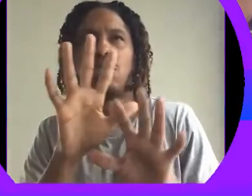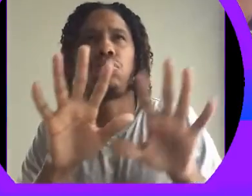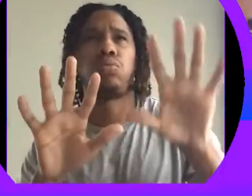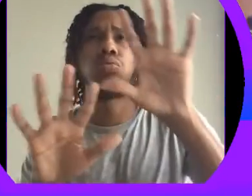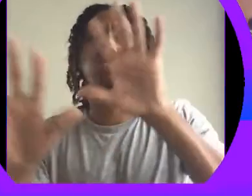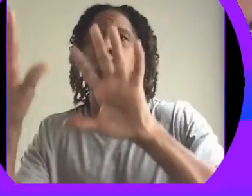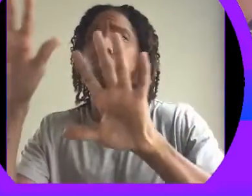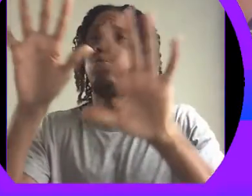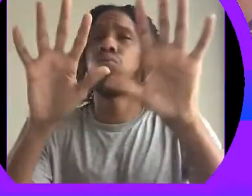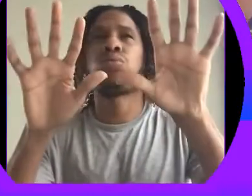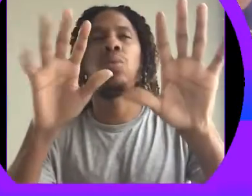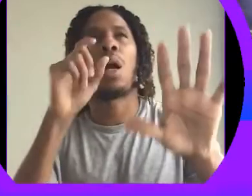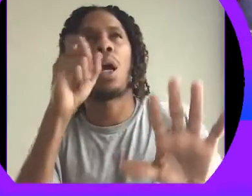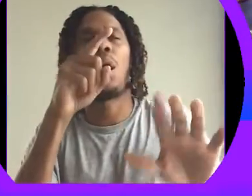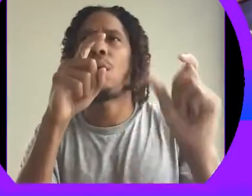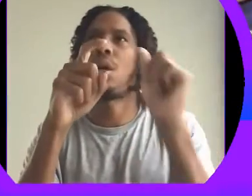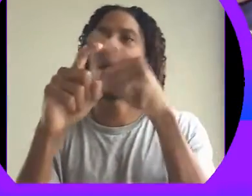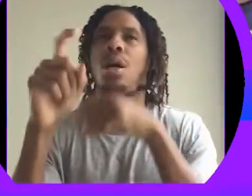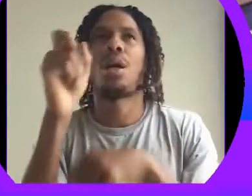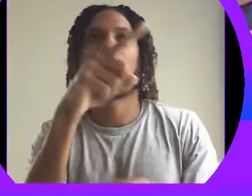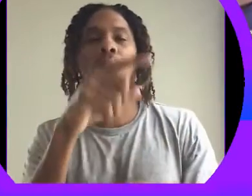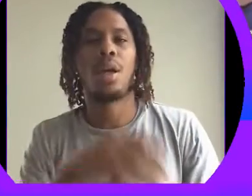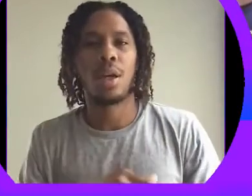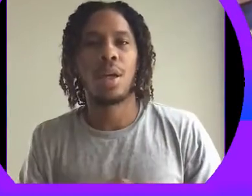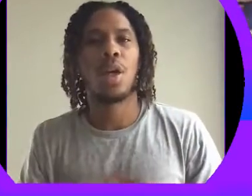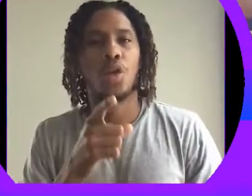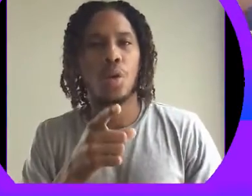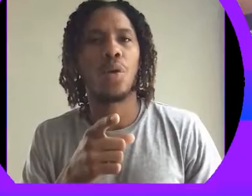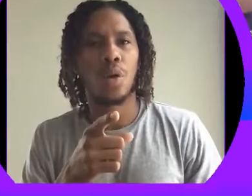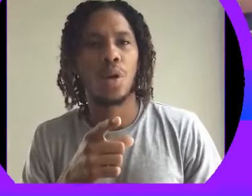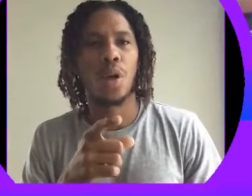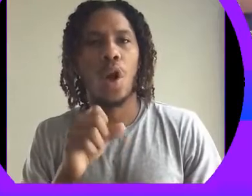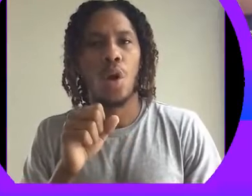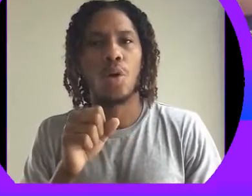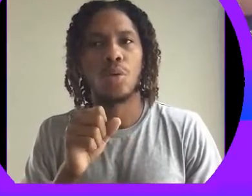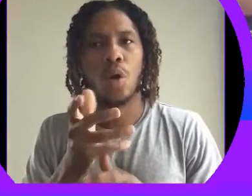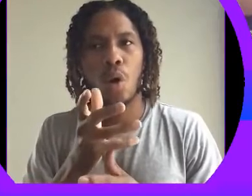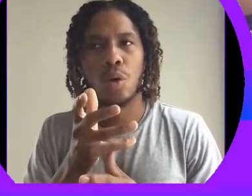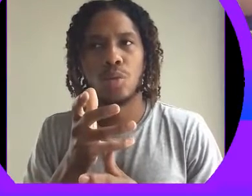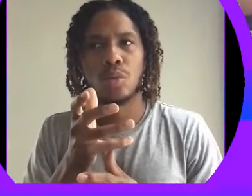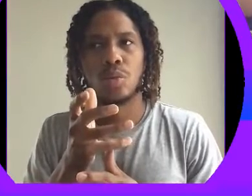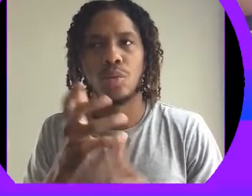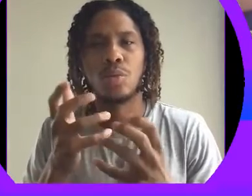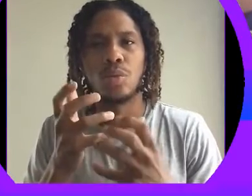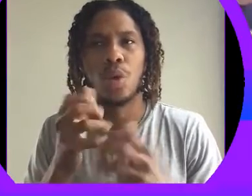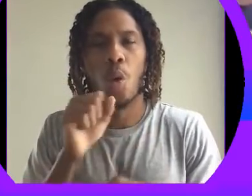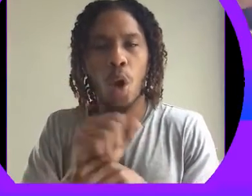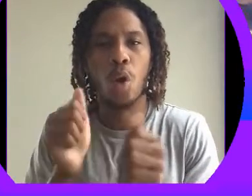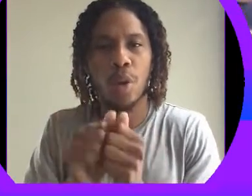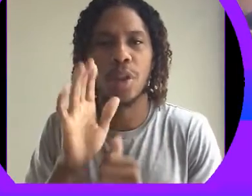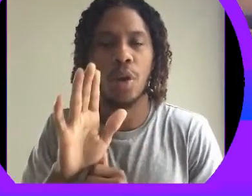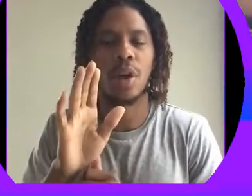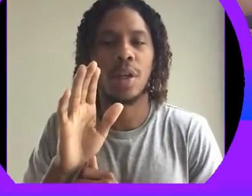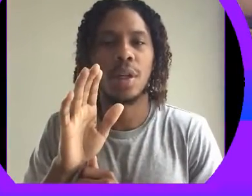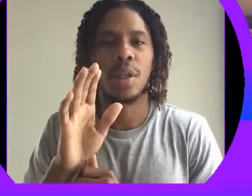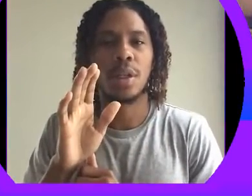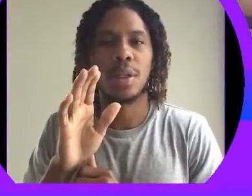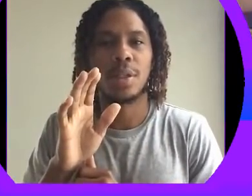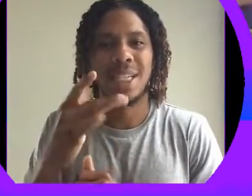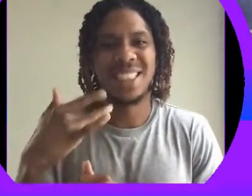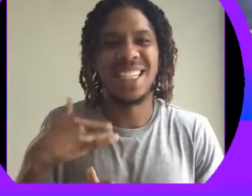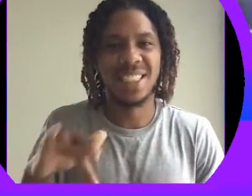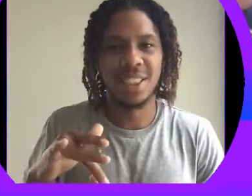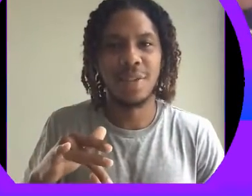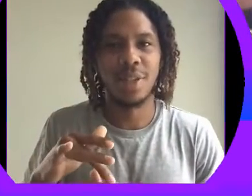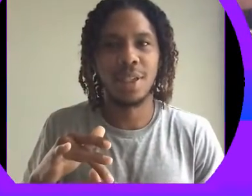the world around you, because if you really work with your light sensitivity, you can really see the different dimensions of this world